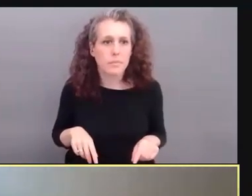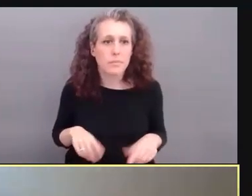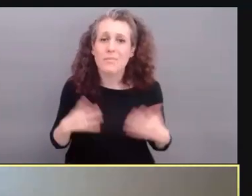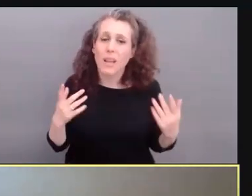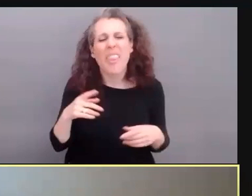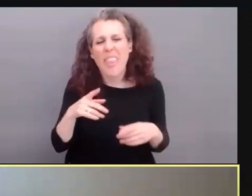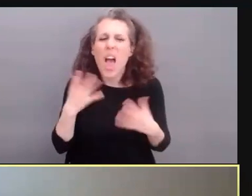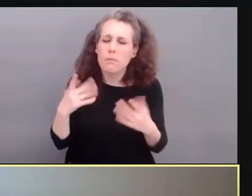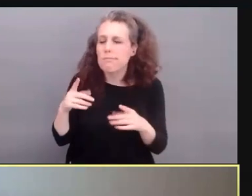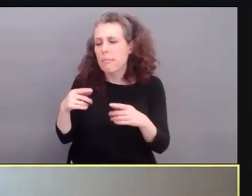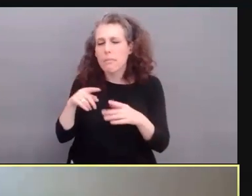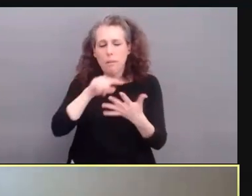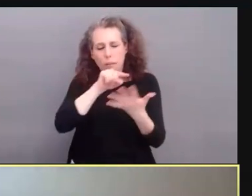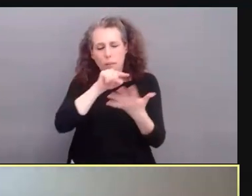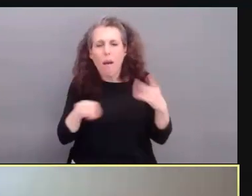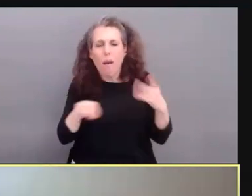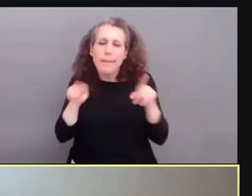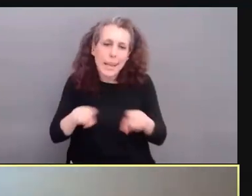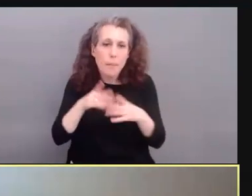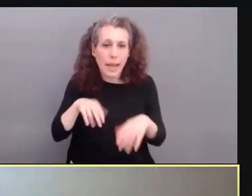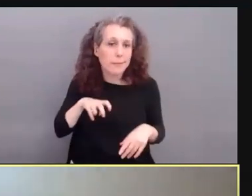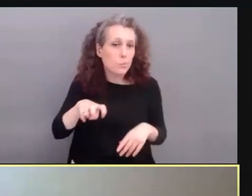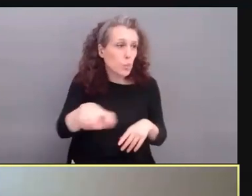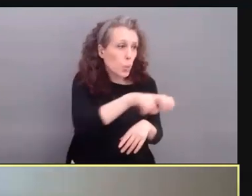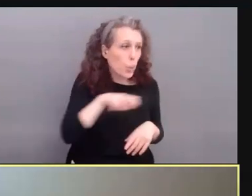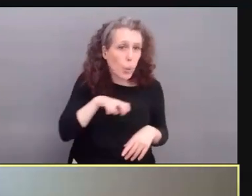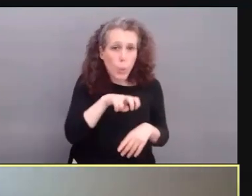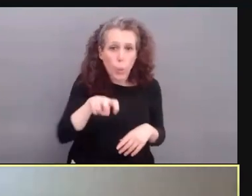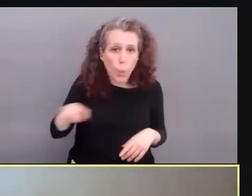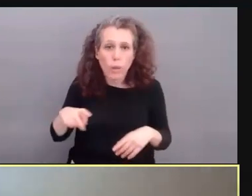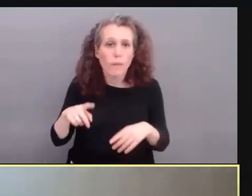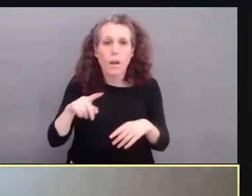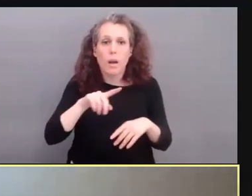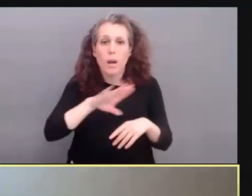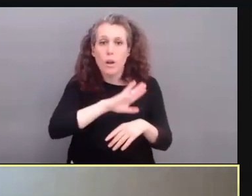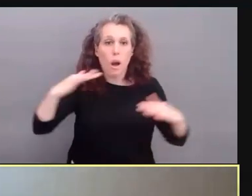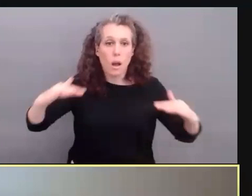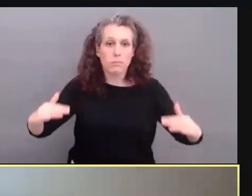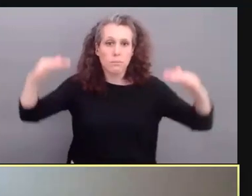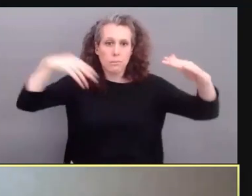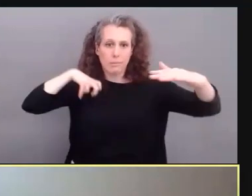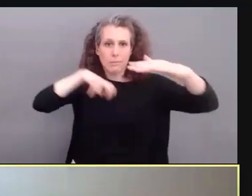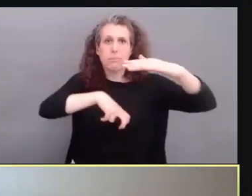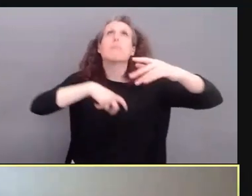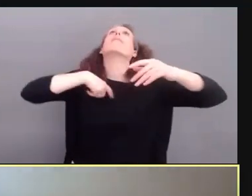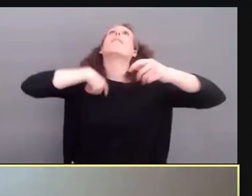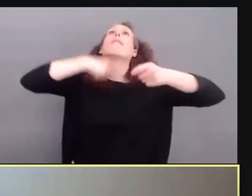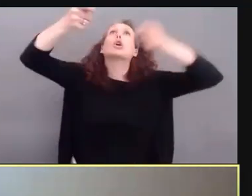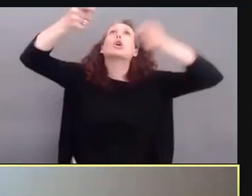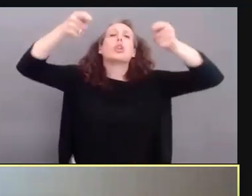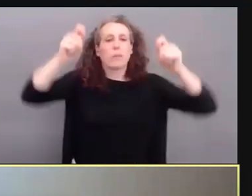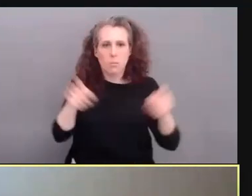space, having things in the right height for seated and standing persons.